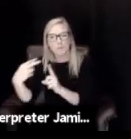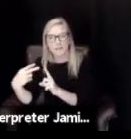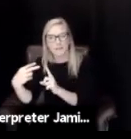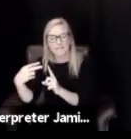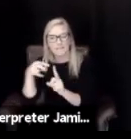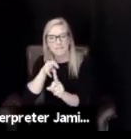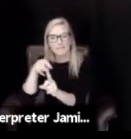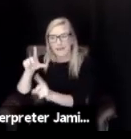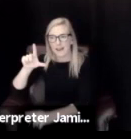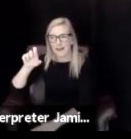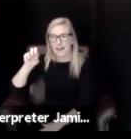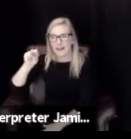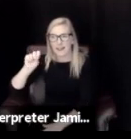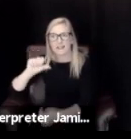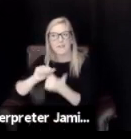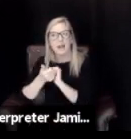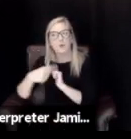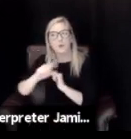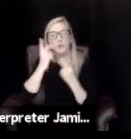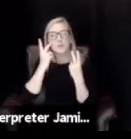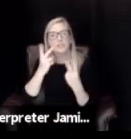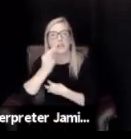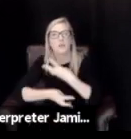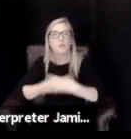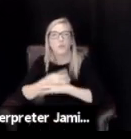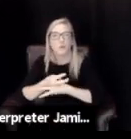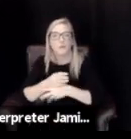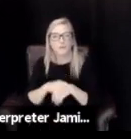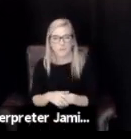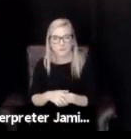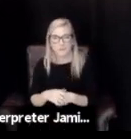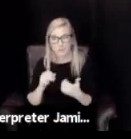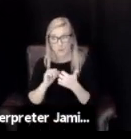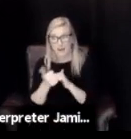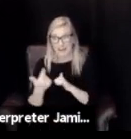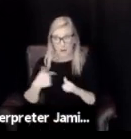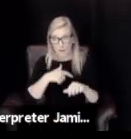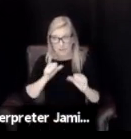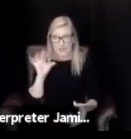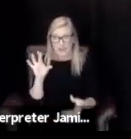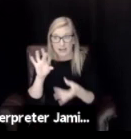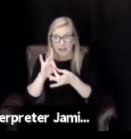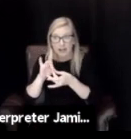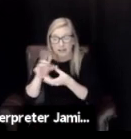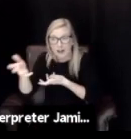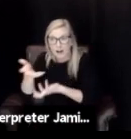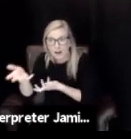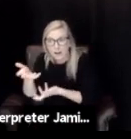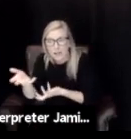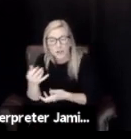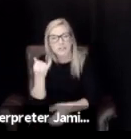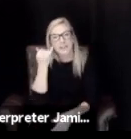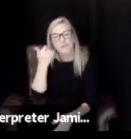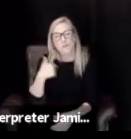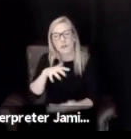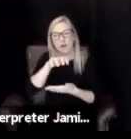you see the world. The way that we can connect and engage is when we take off our